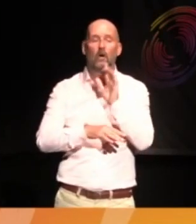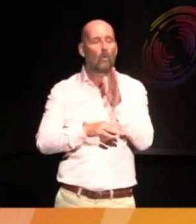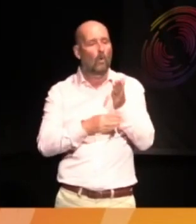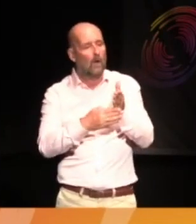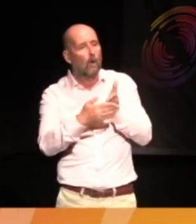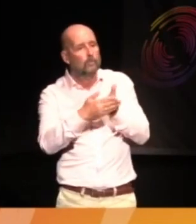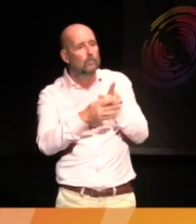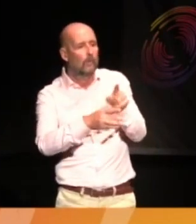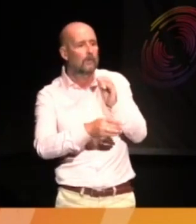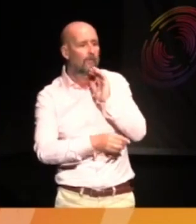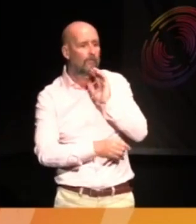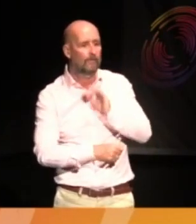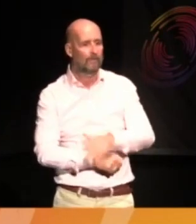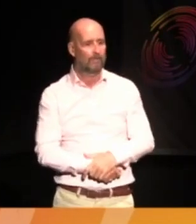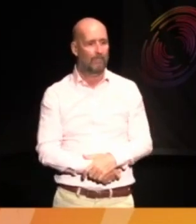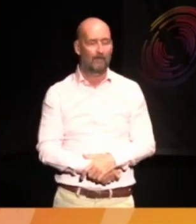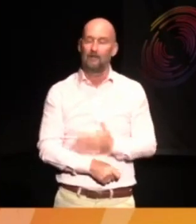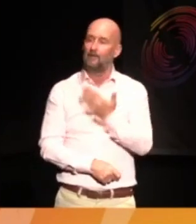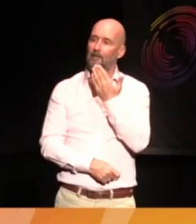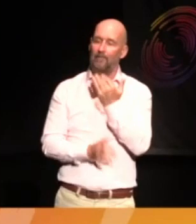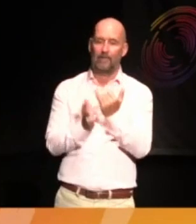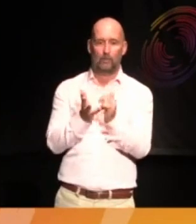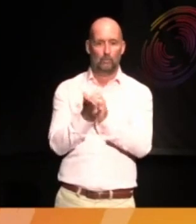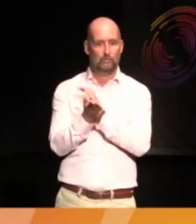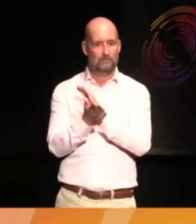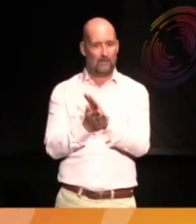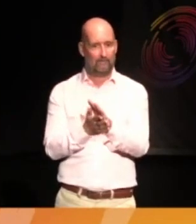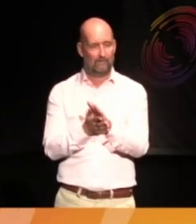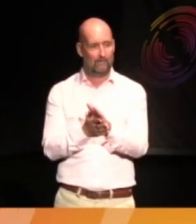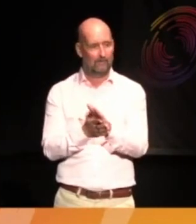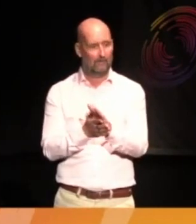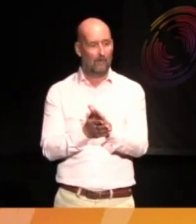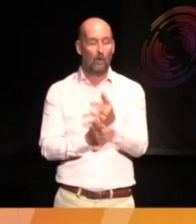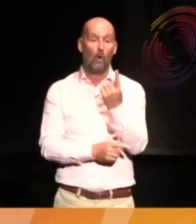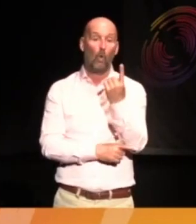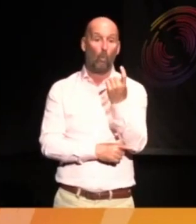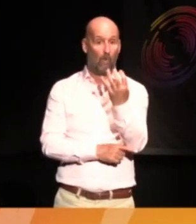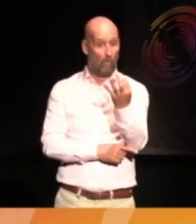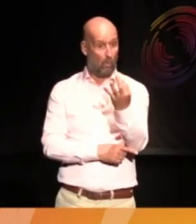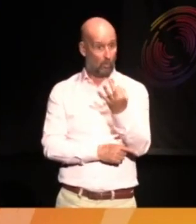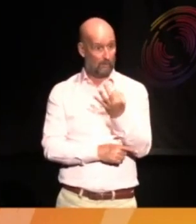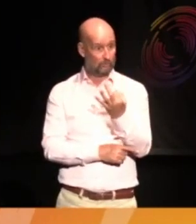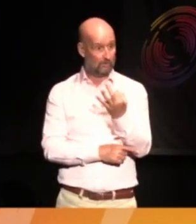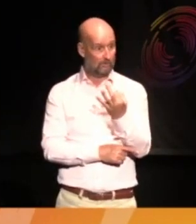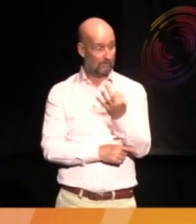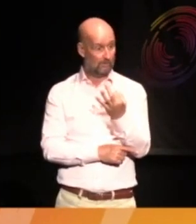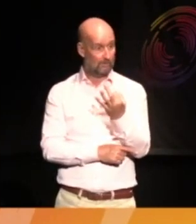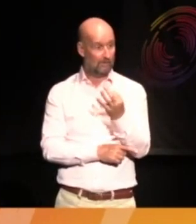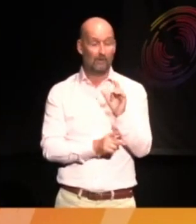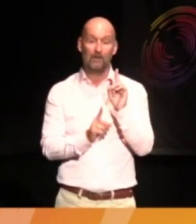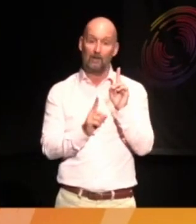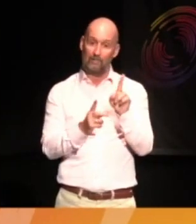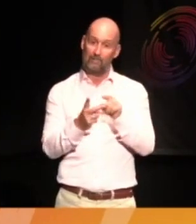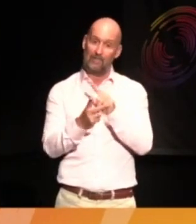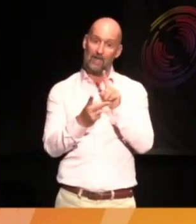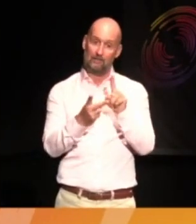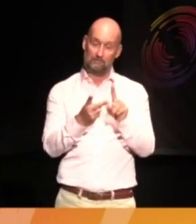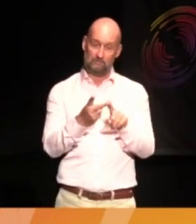than that. Thanks, Stef. We've got time for one more question, and then we're going to go on to